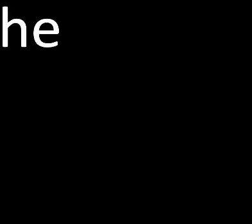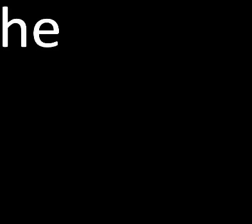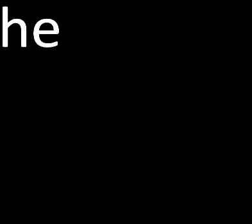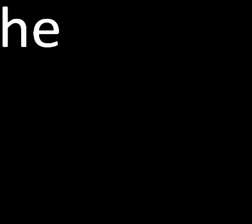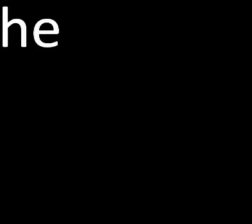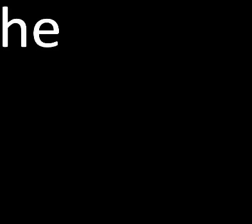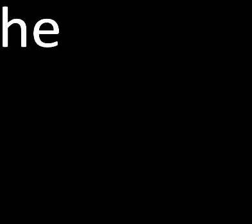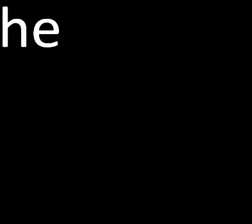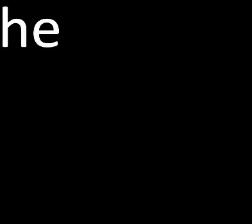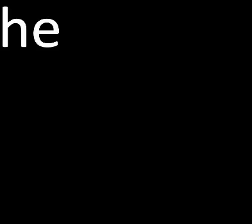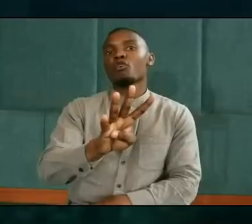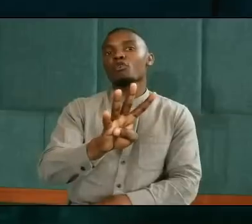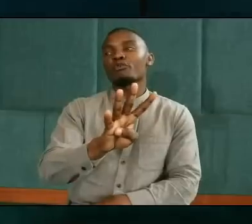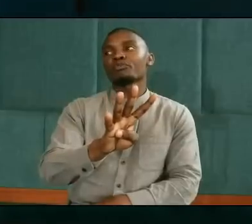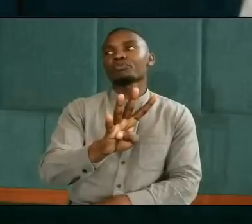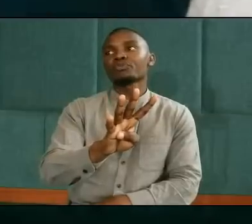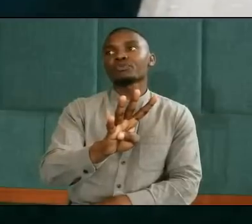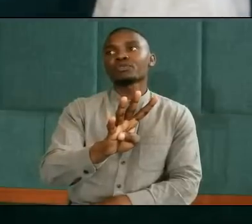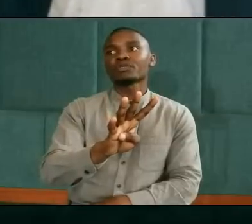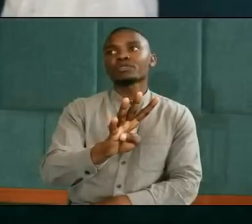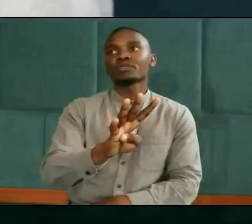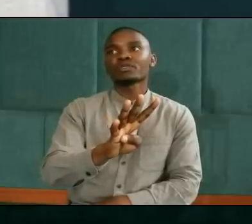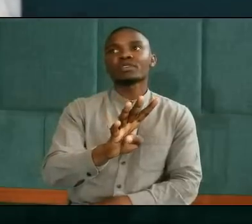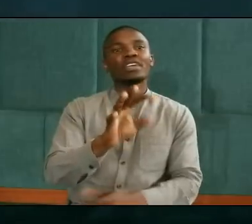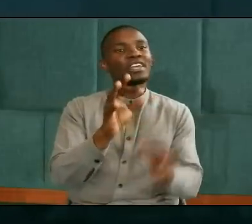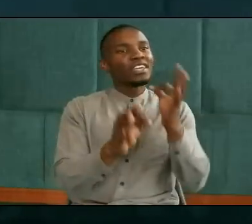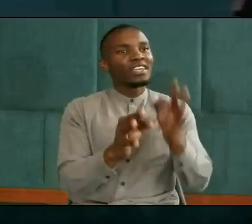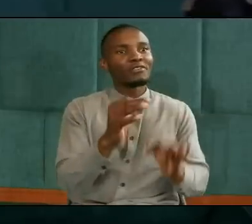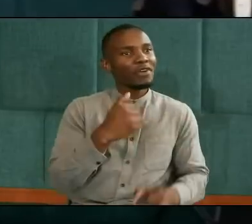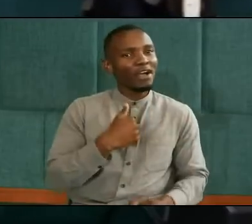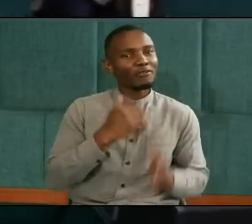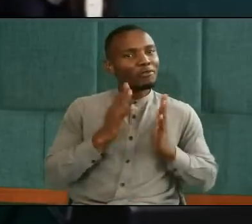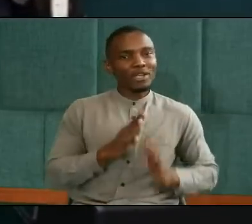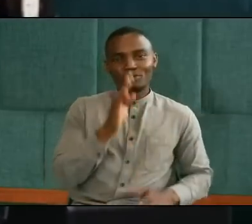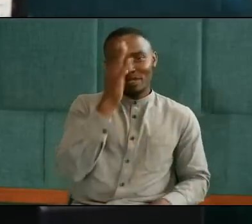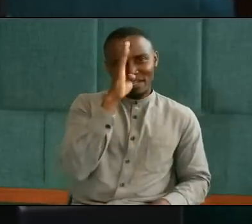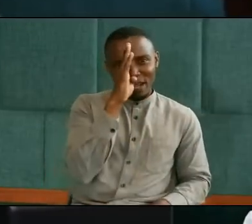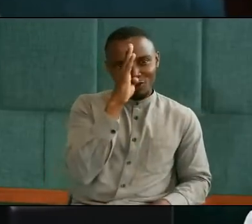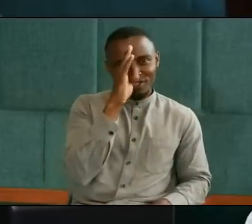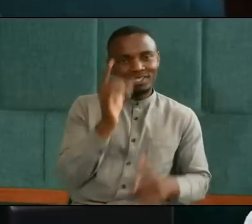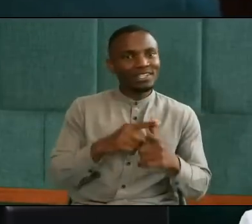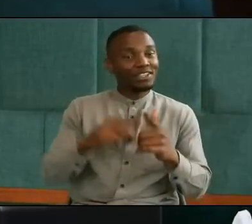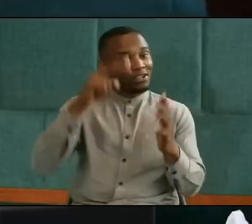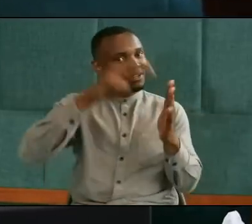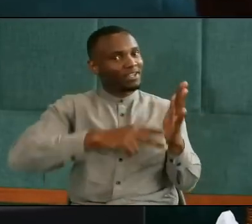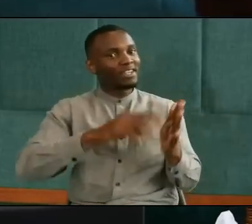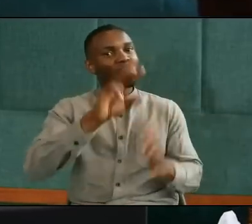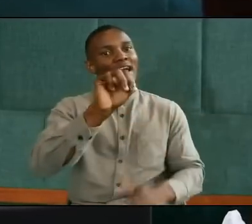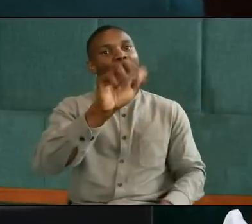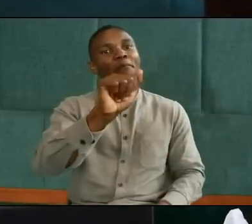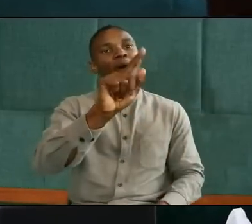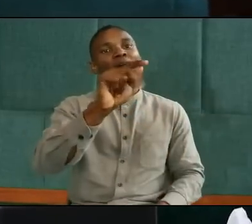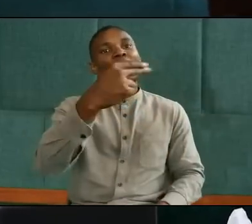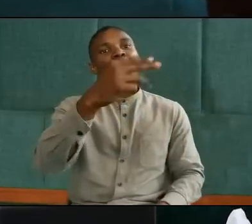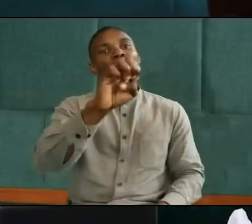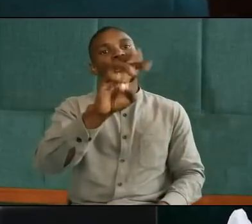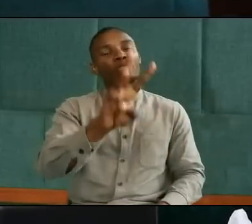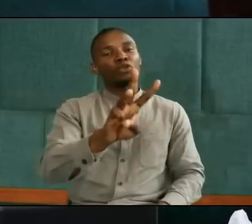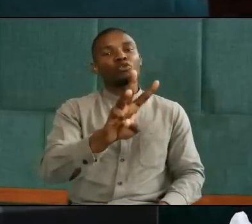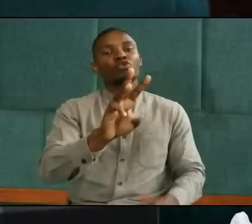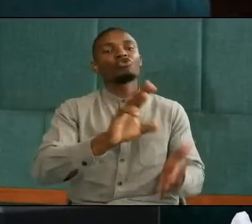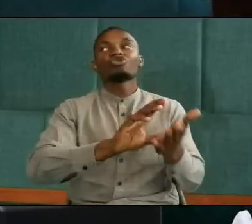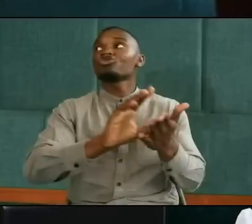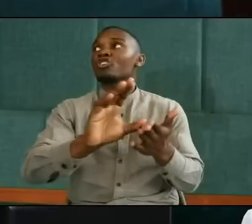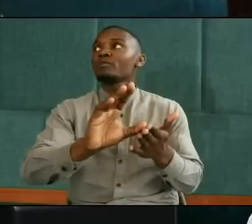Watch this. If there's any skeptic in this congregation, this is Matthew 24. I was in Revelation a while